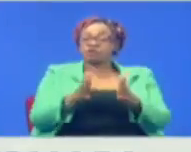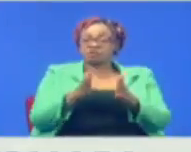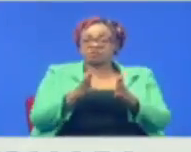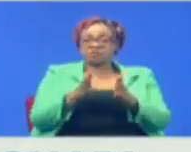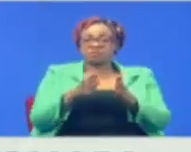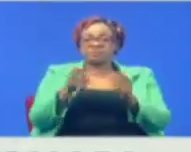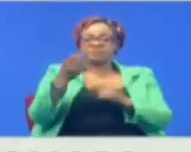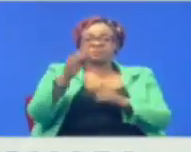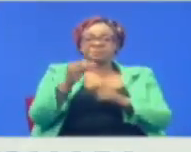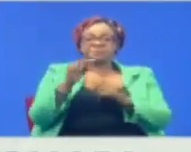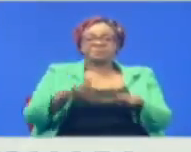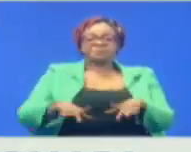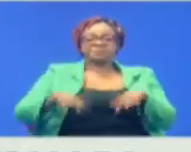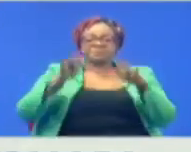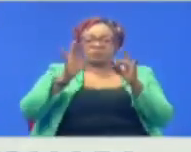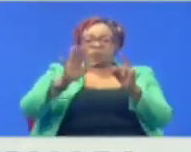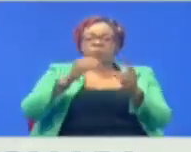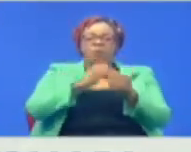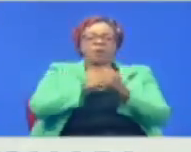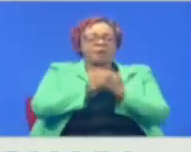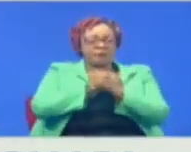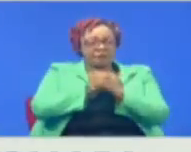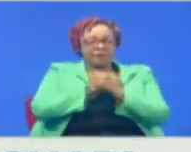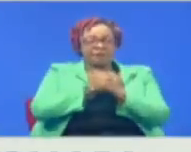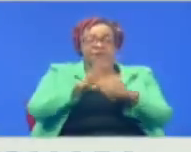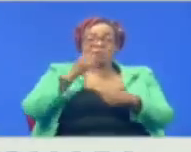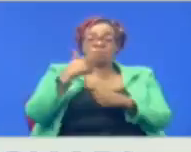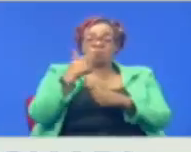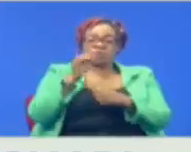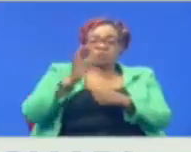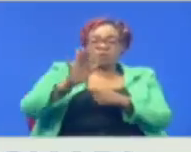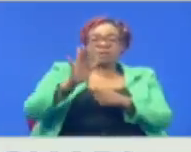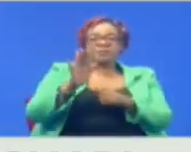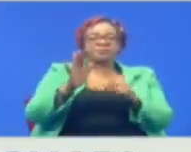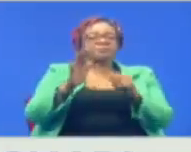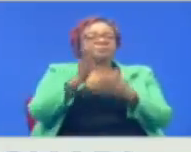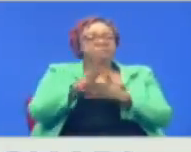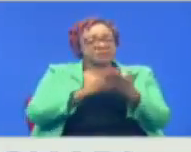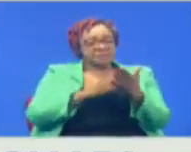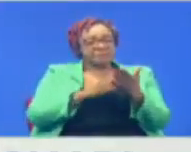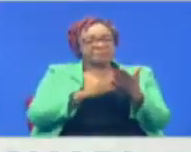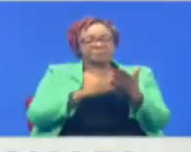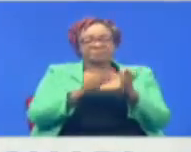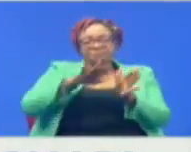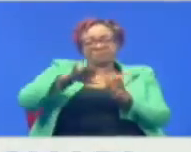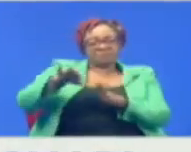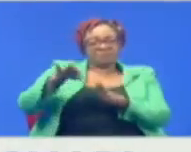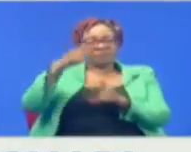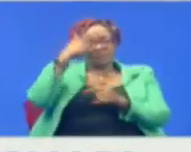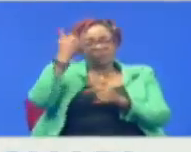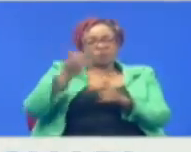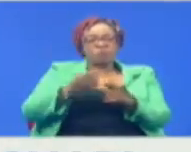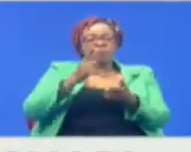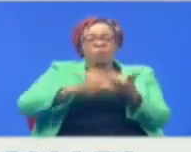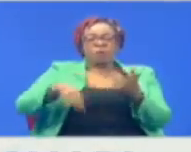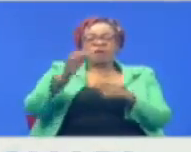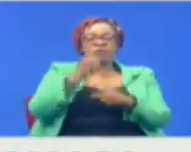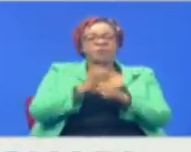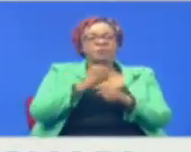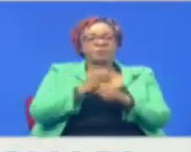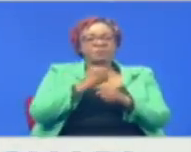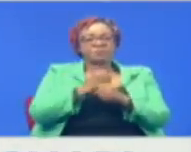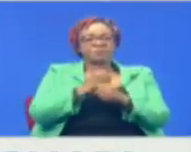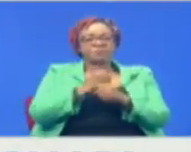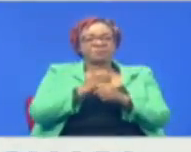you find there are those that will love you for who you are, and there are those who will at least sideline you because of what you really do in the